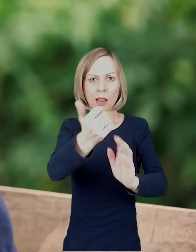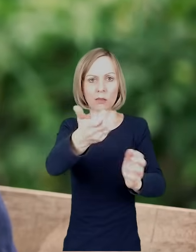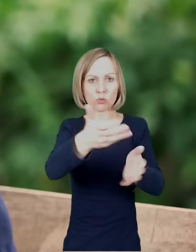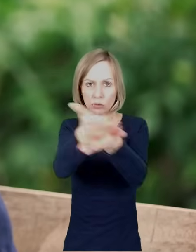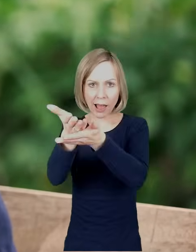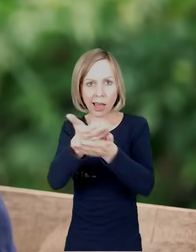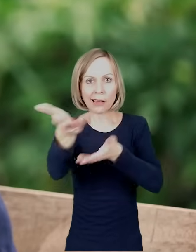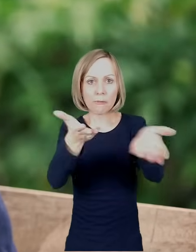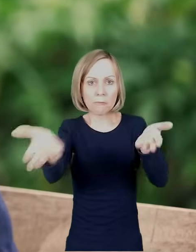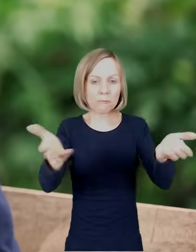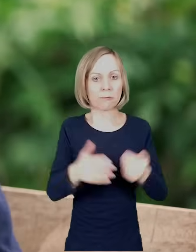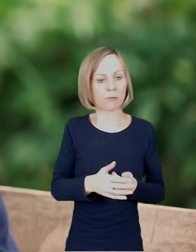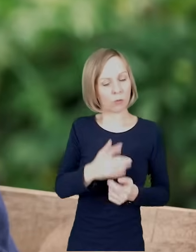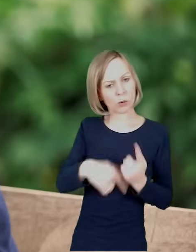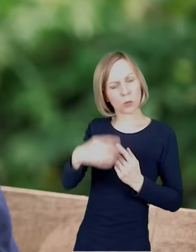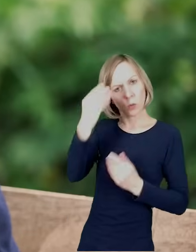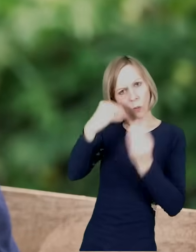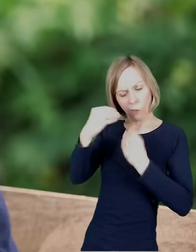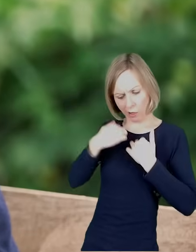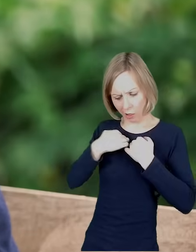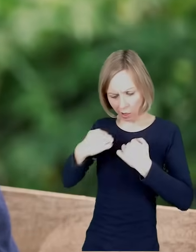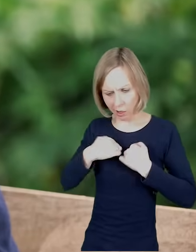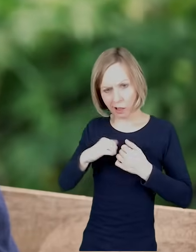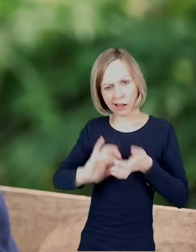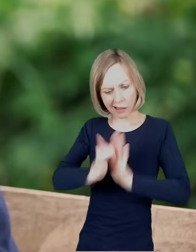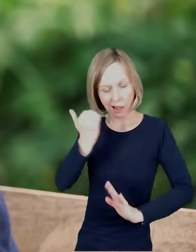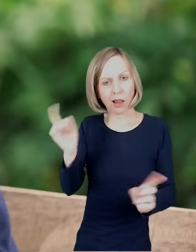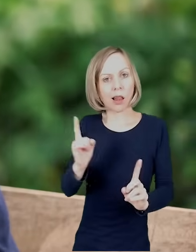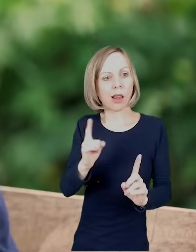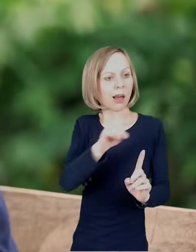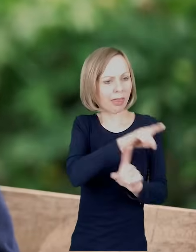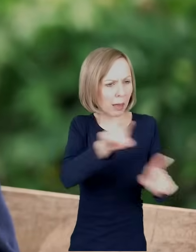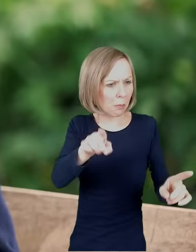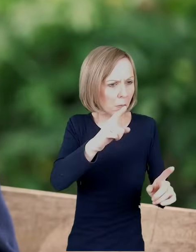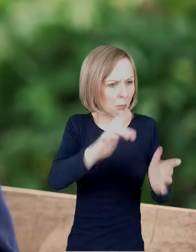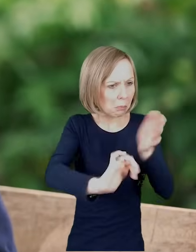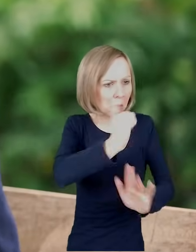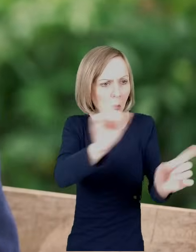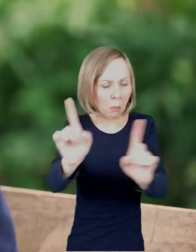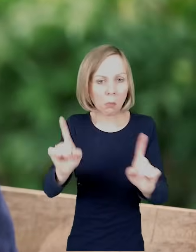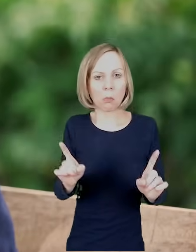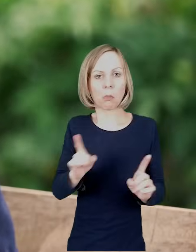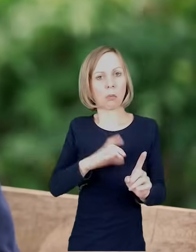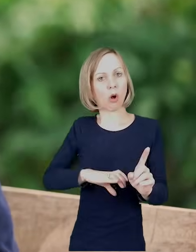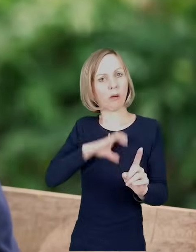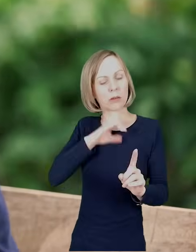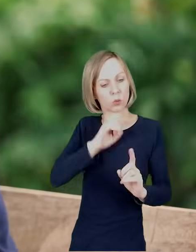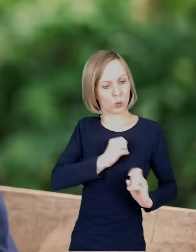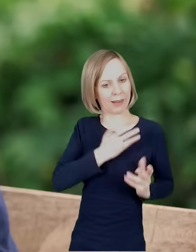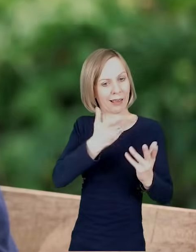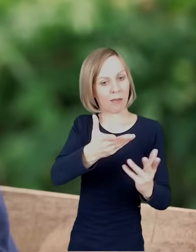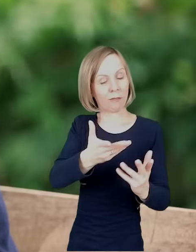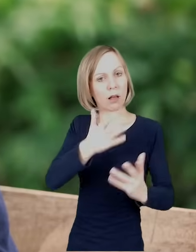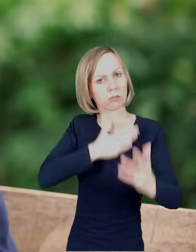to share. Grant us the wisdom to discern these gifts in ourselves and others, the confidence to give them, and the